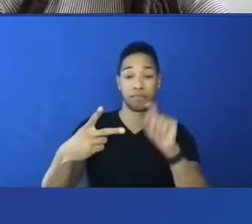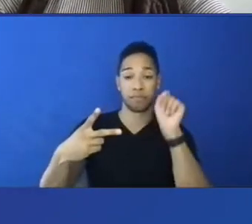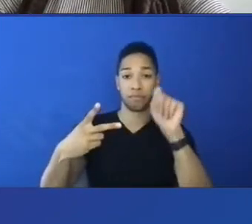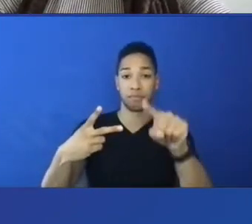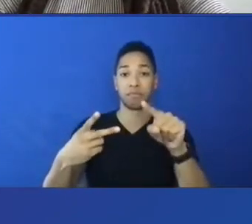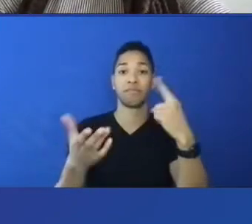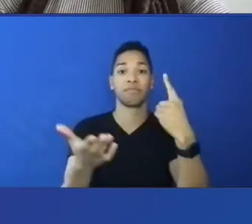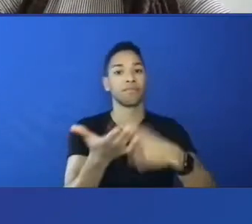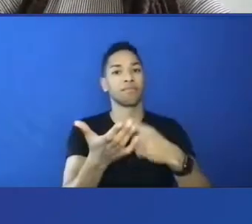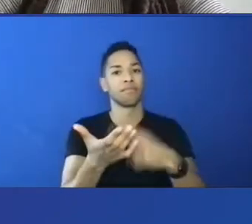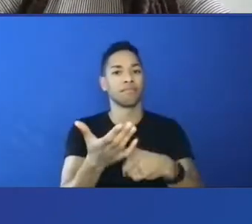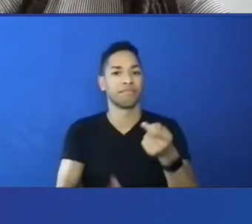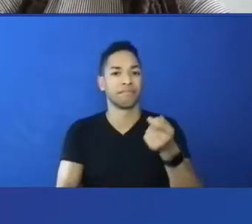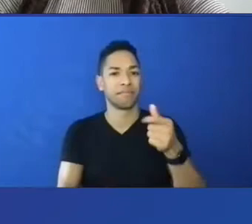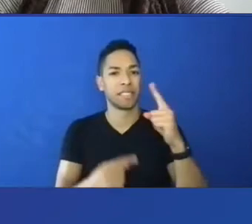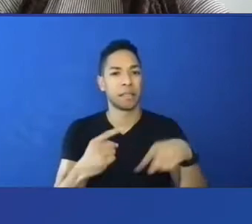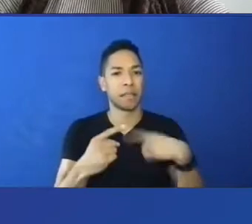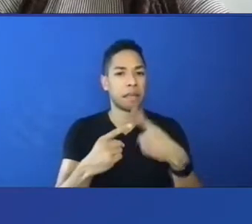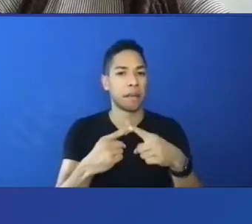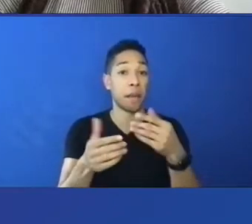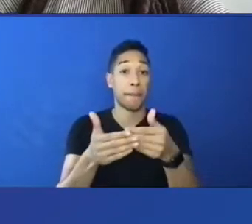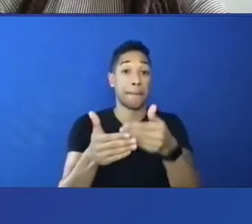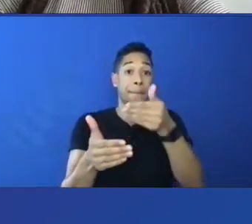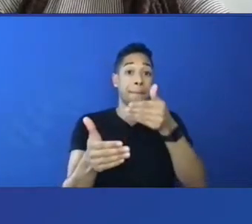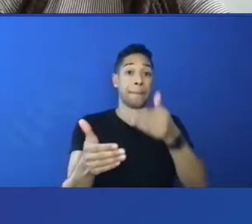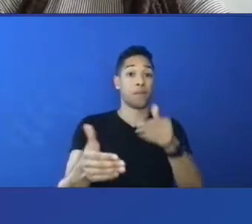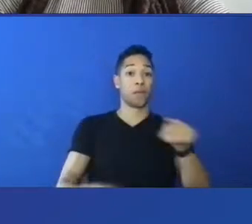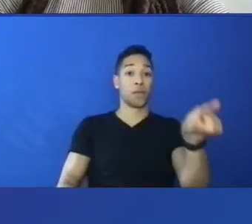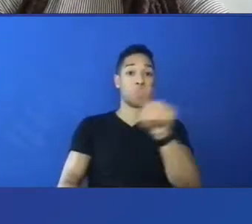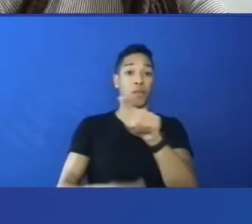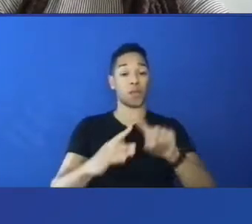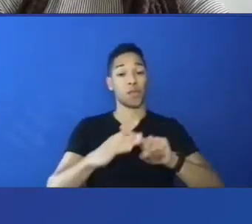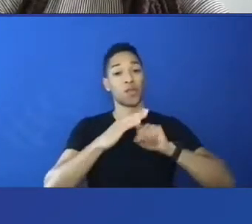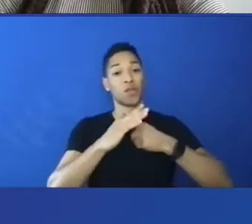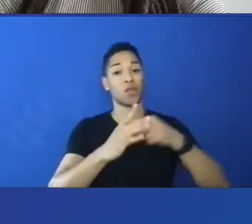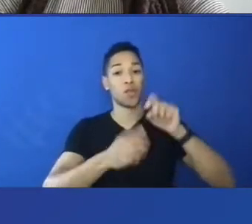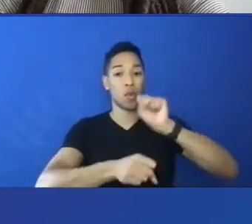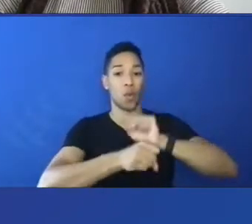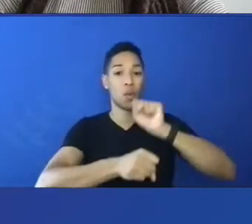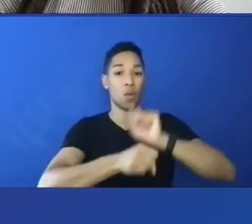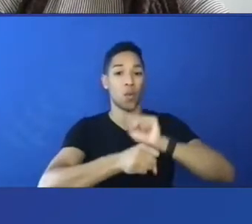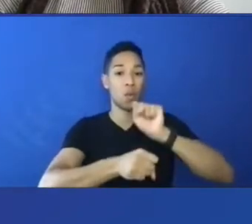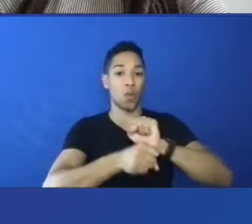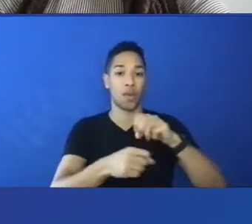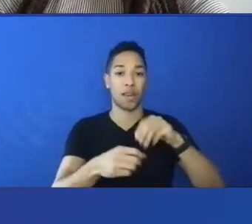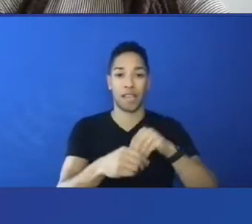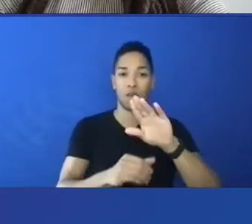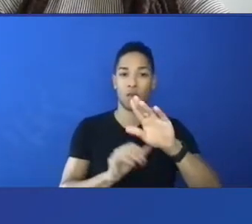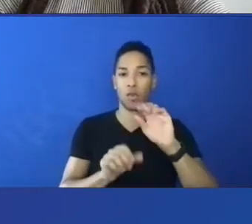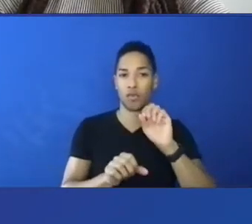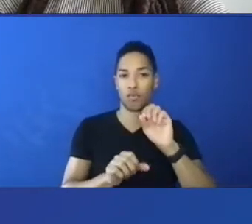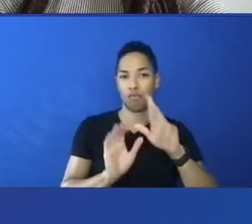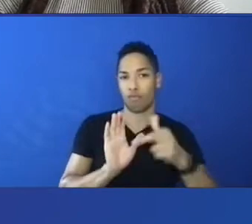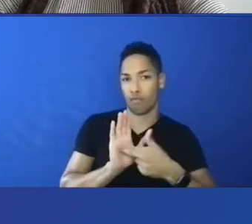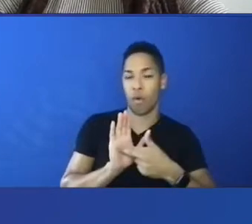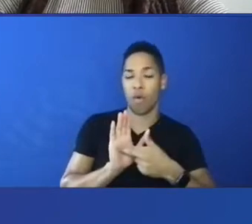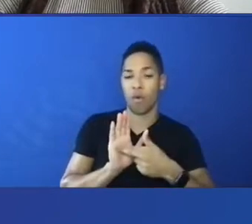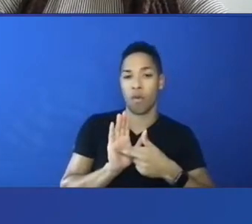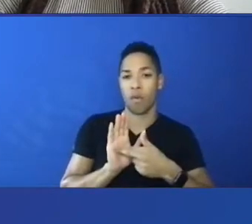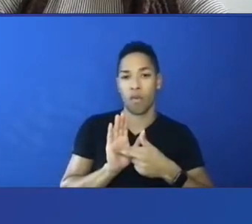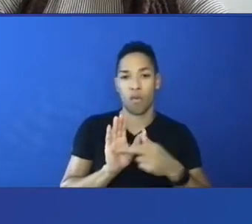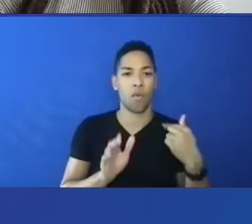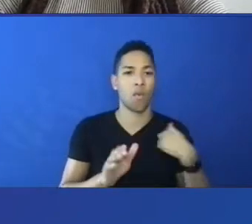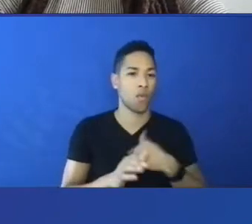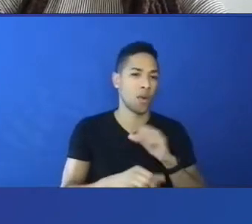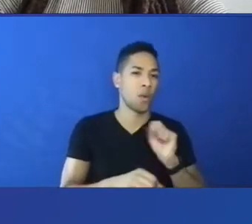bit about before you started working at your position. We were all hired in our current position the last few